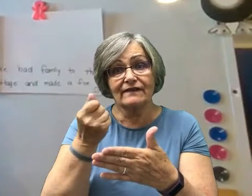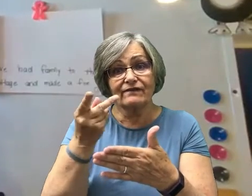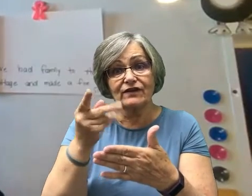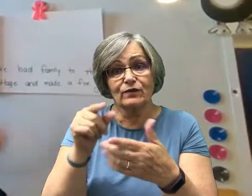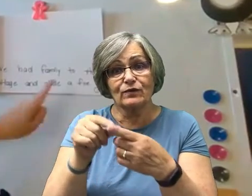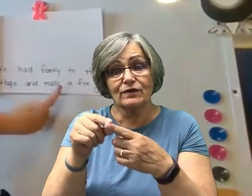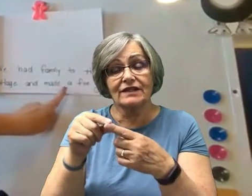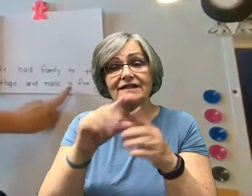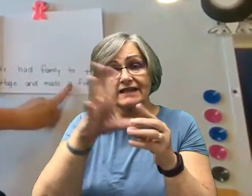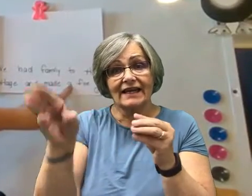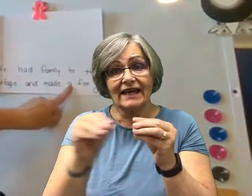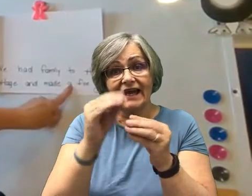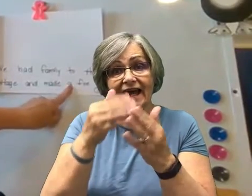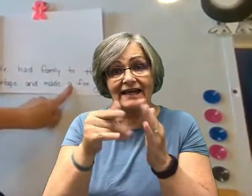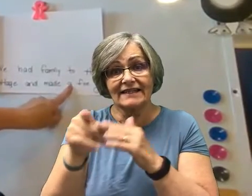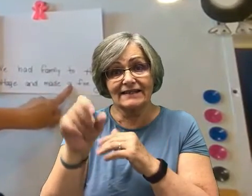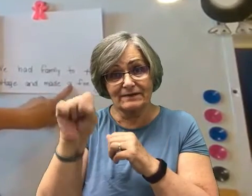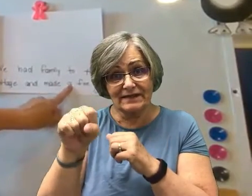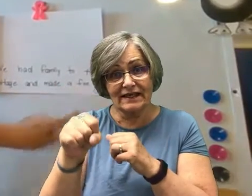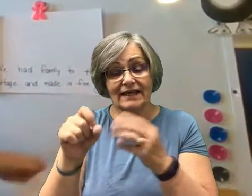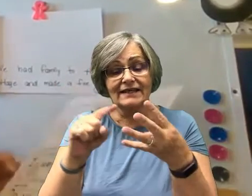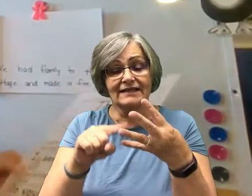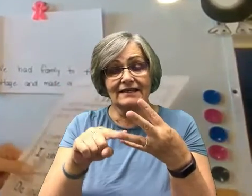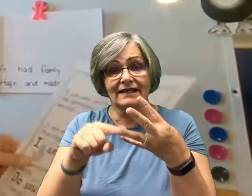words last week. I have those on there.